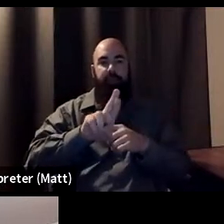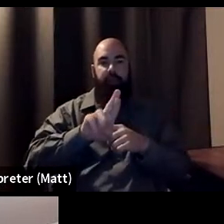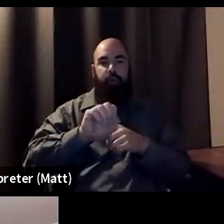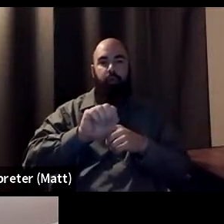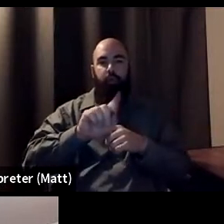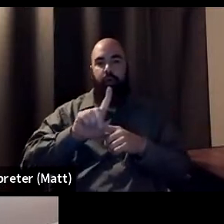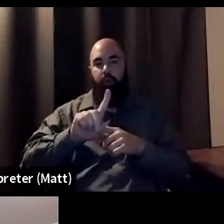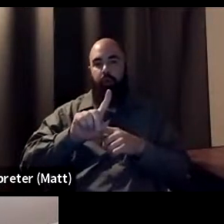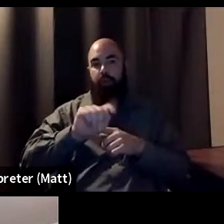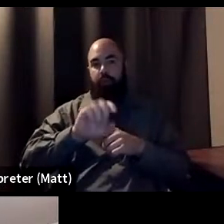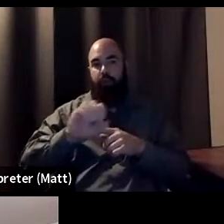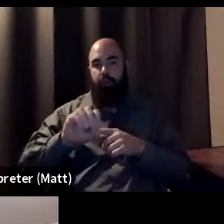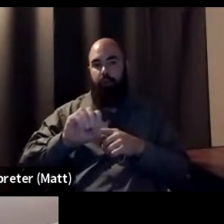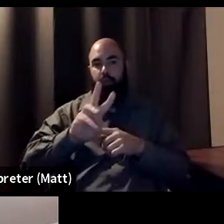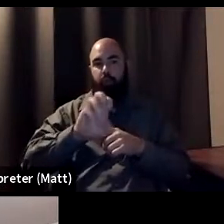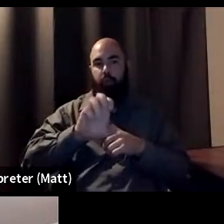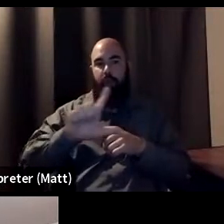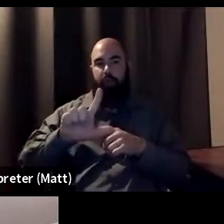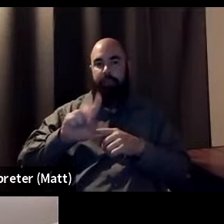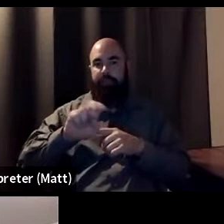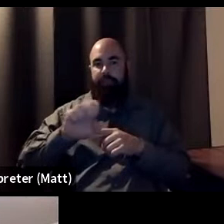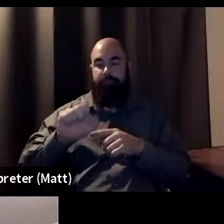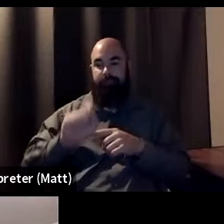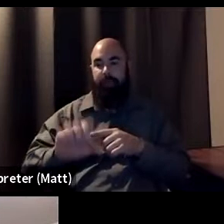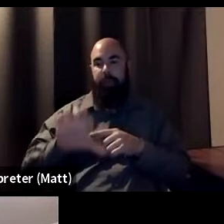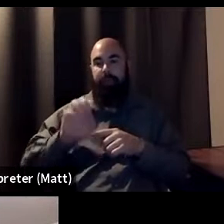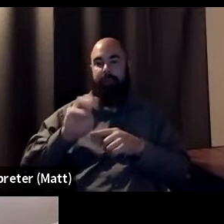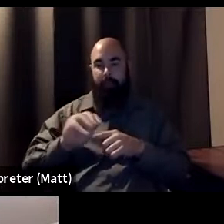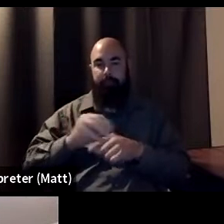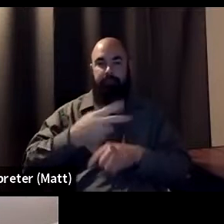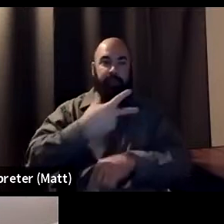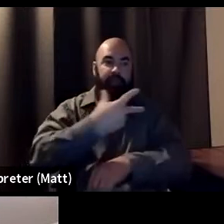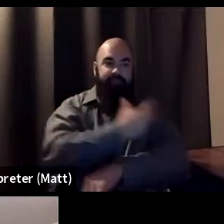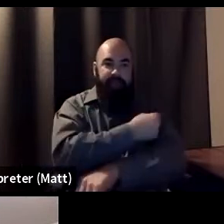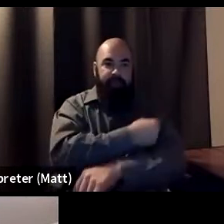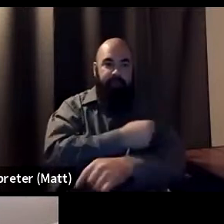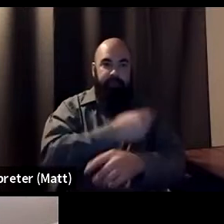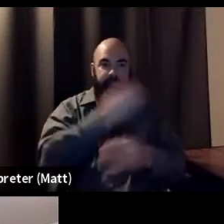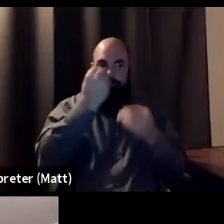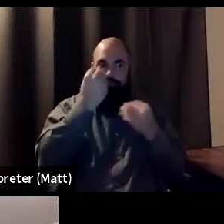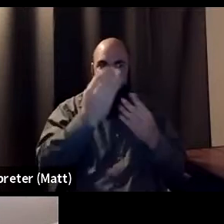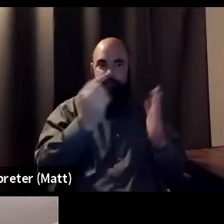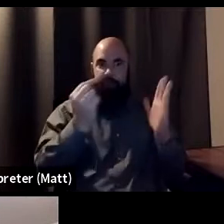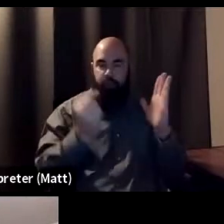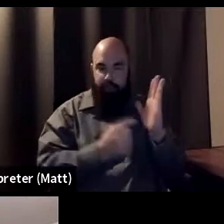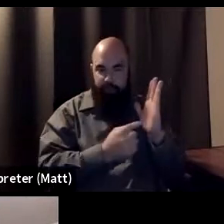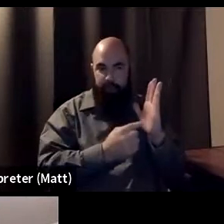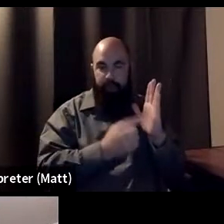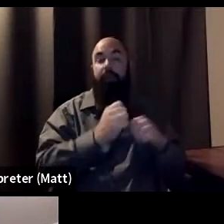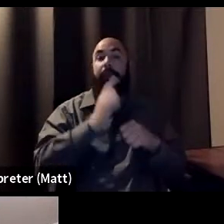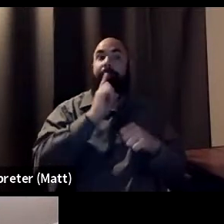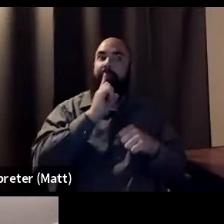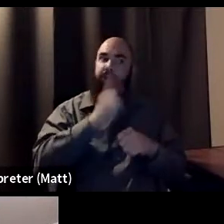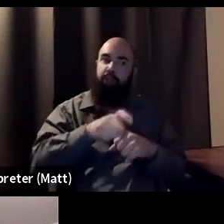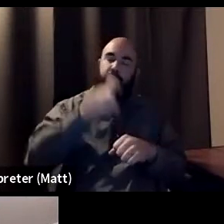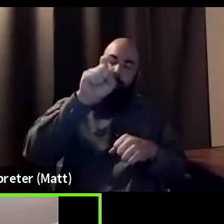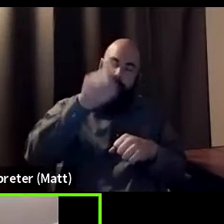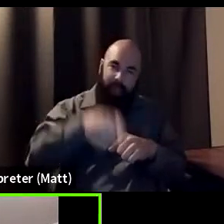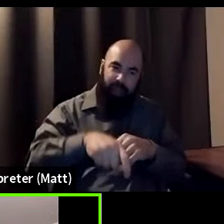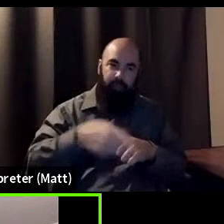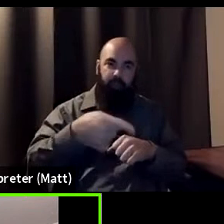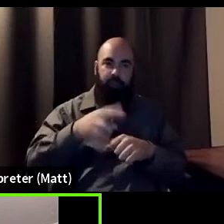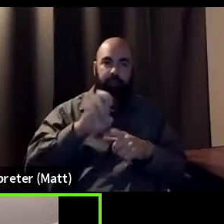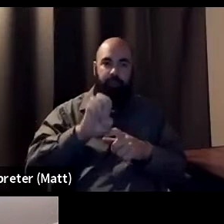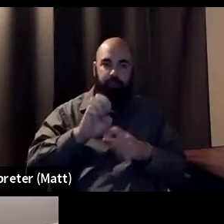nrvroadtowellness.com. You can follow along there about vaccine distribution. Please make sure you pre-register, and we'll be in